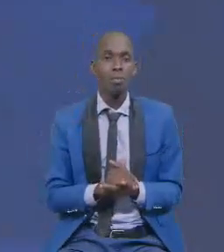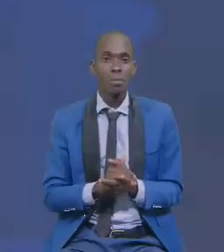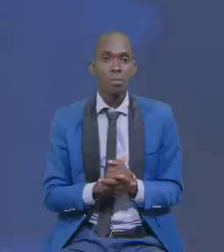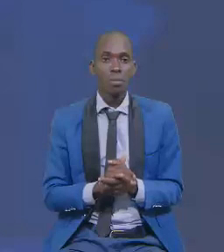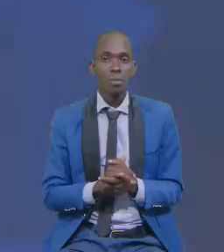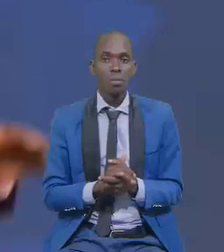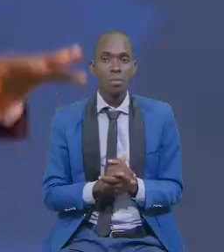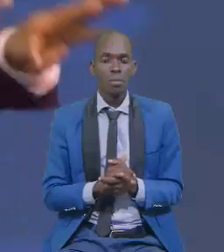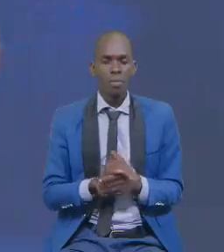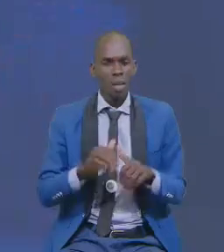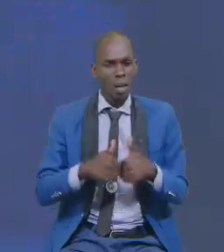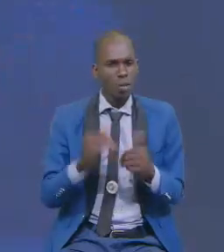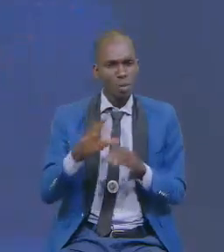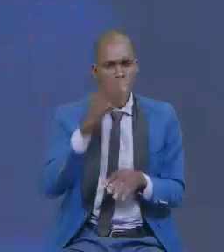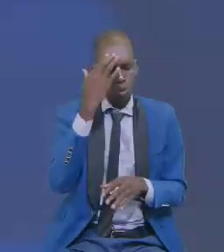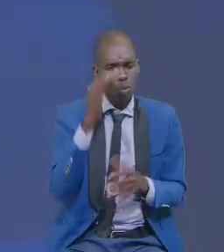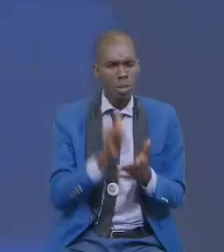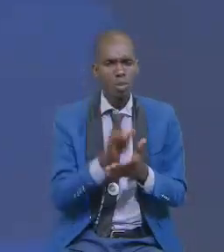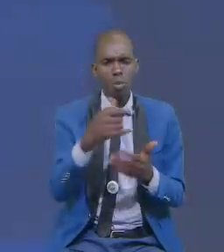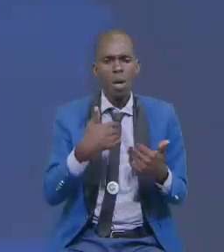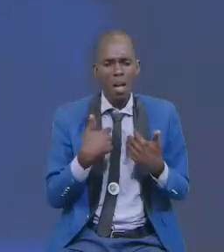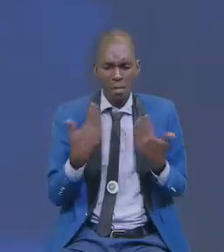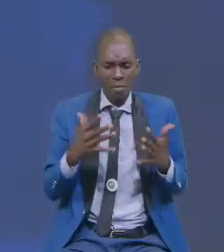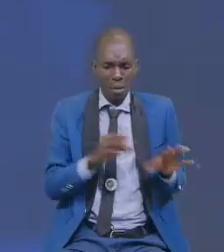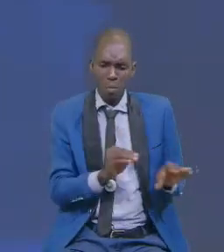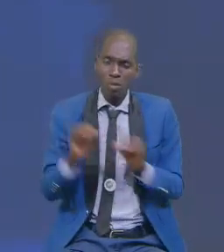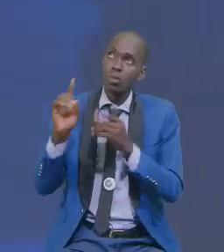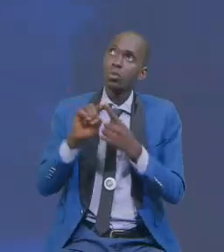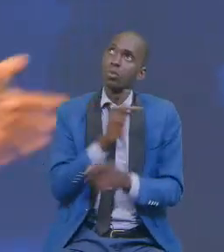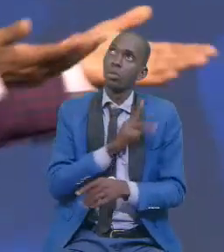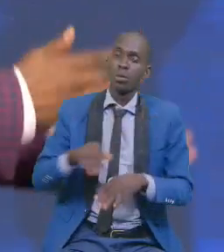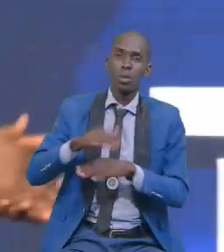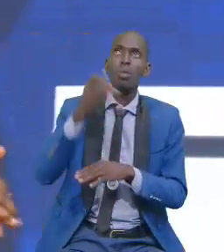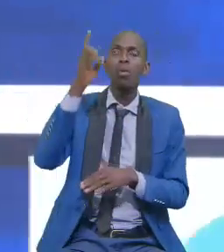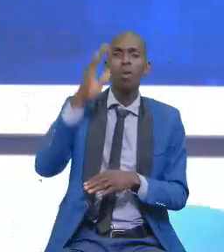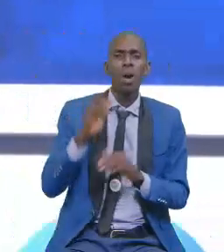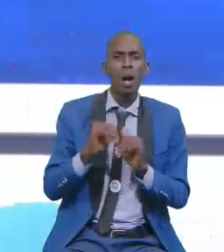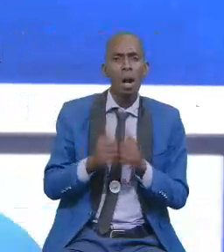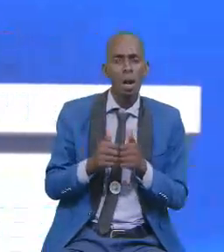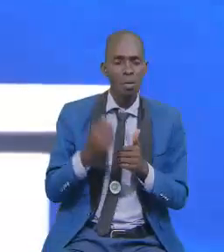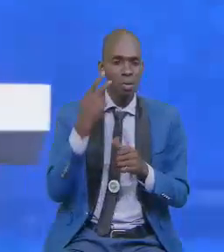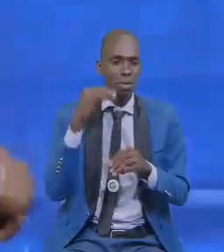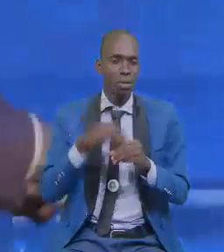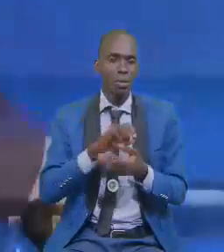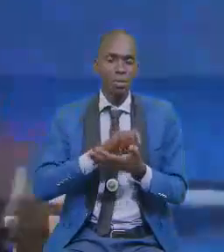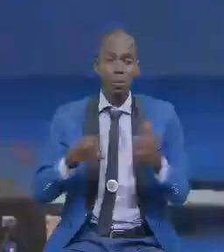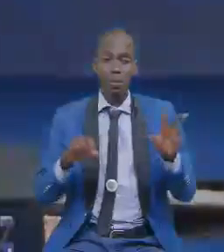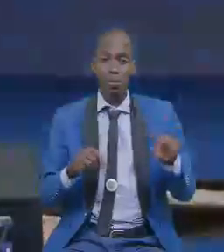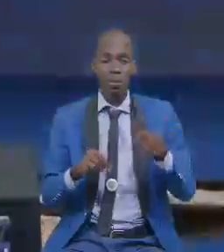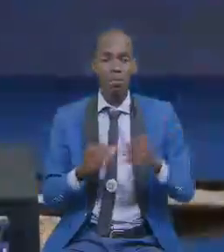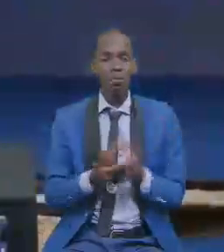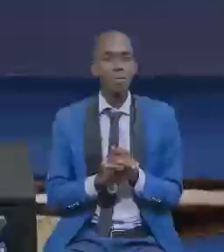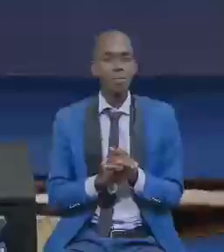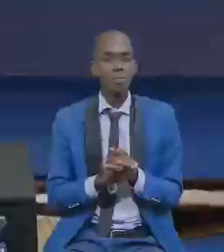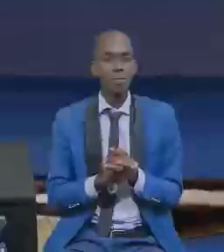How do you know that you have moved into the kingdom of God? Look at verse 22 there. It says,